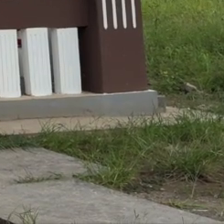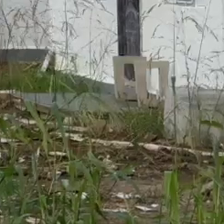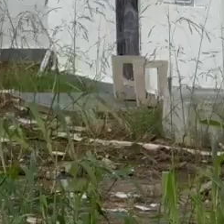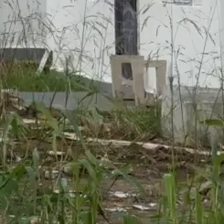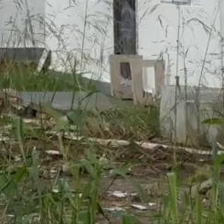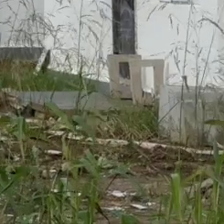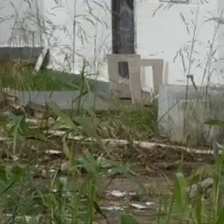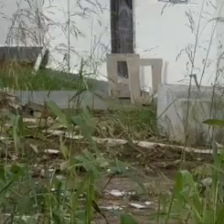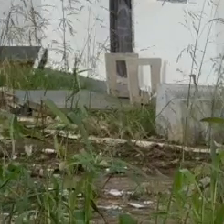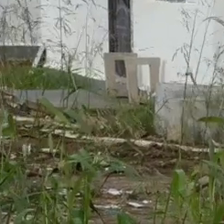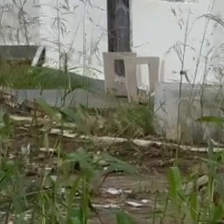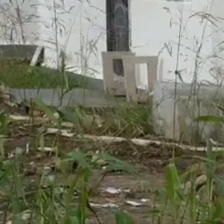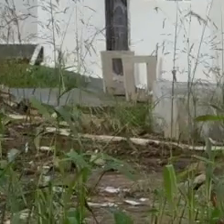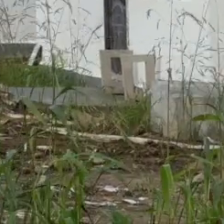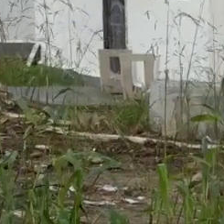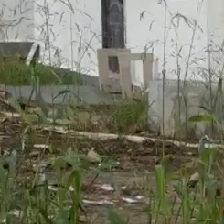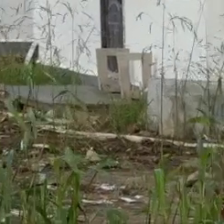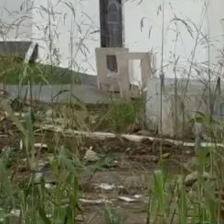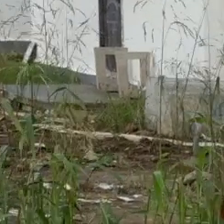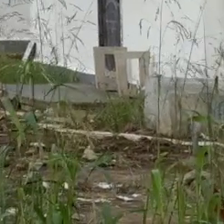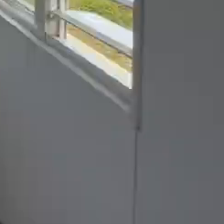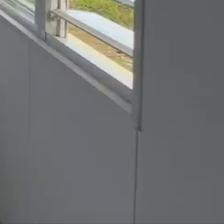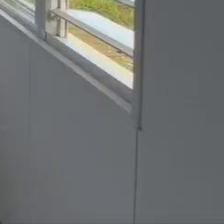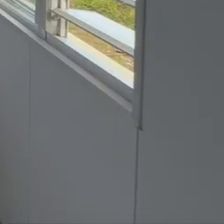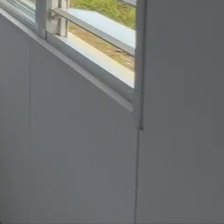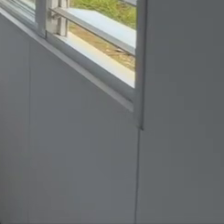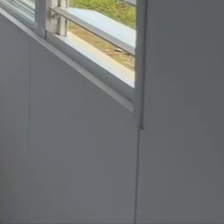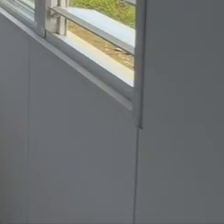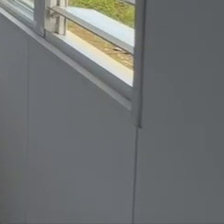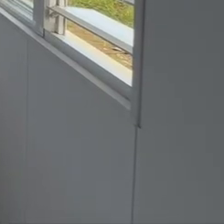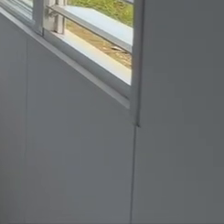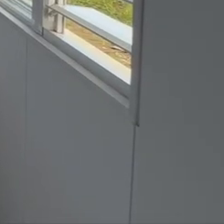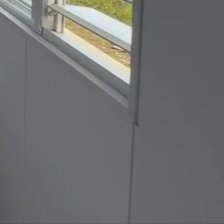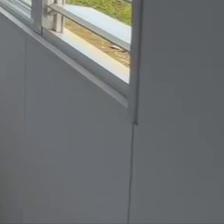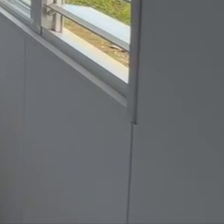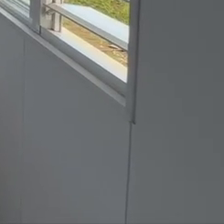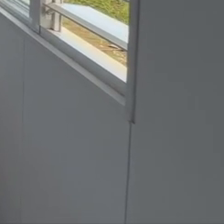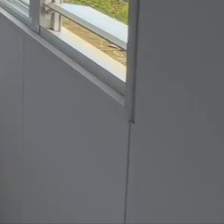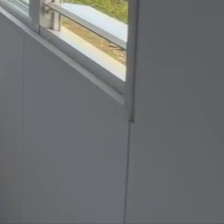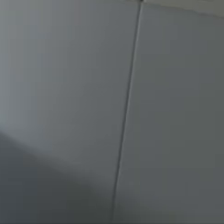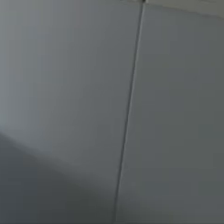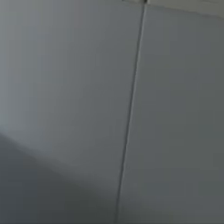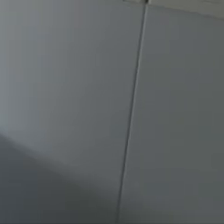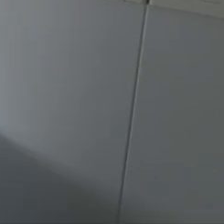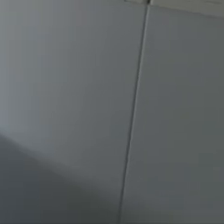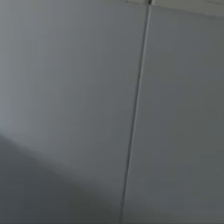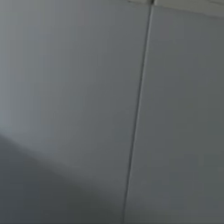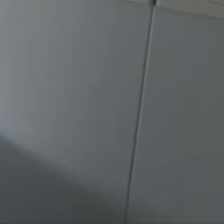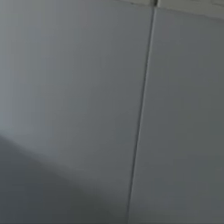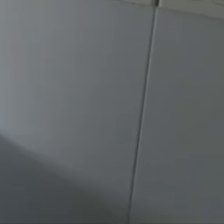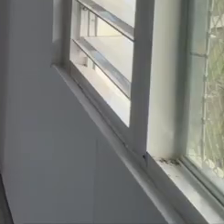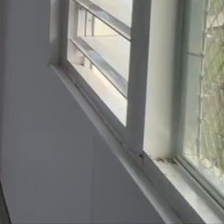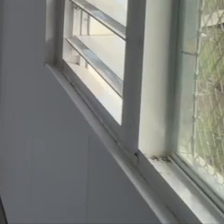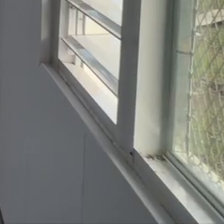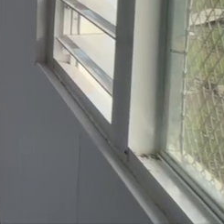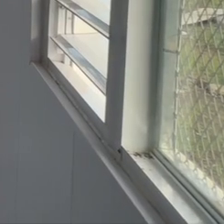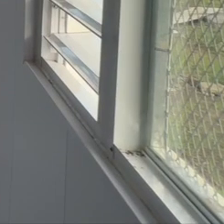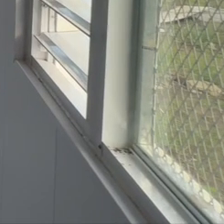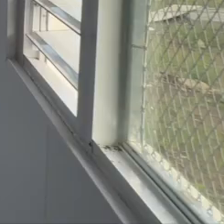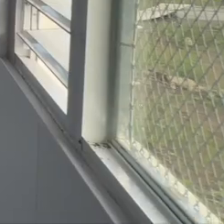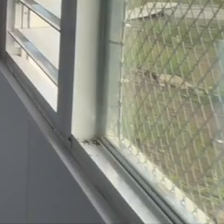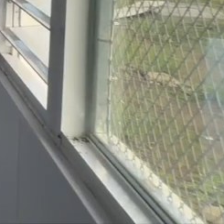Wangandra, Waila, and Vekomba. We are also working with PRB to invest in more low-cost housing